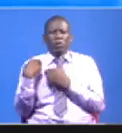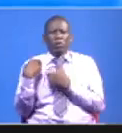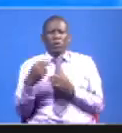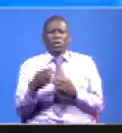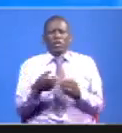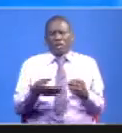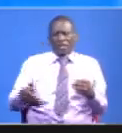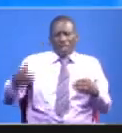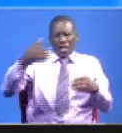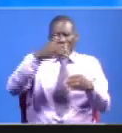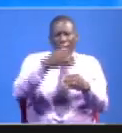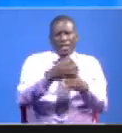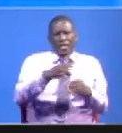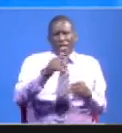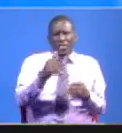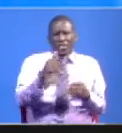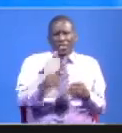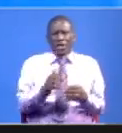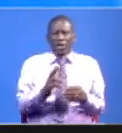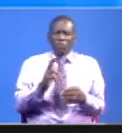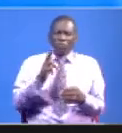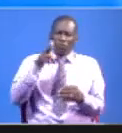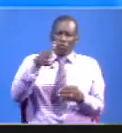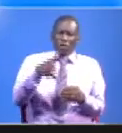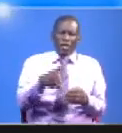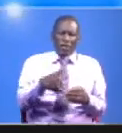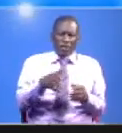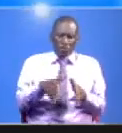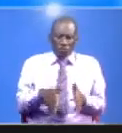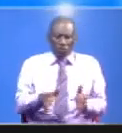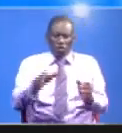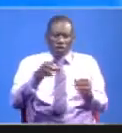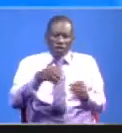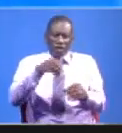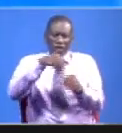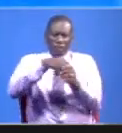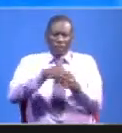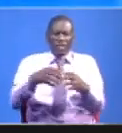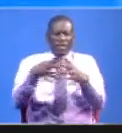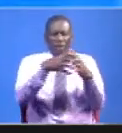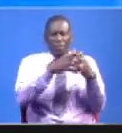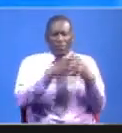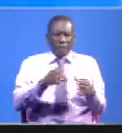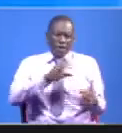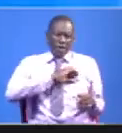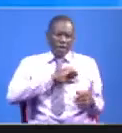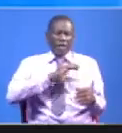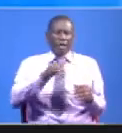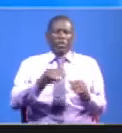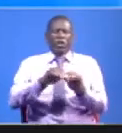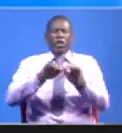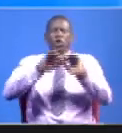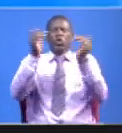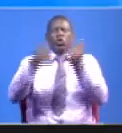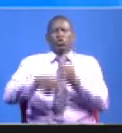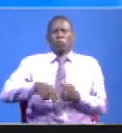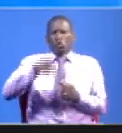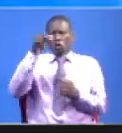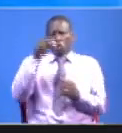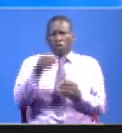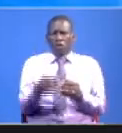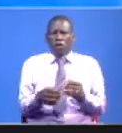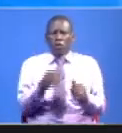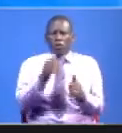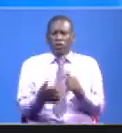actually adding additional fossil fuel infrastructure investments in the US, in Canada, and the rest of the global north at the tune